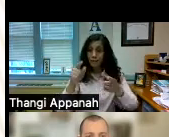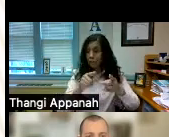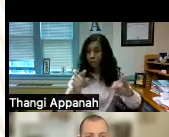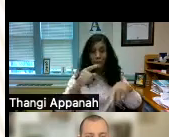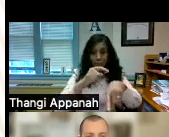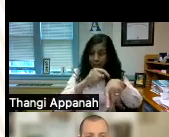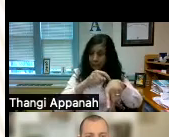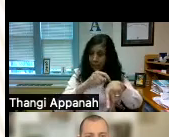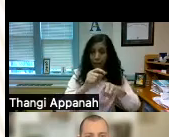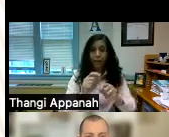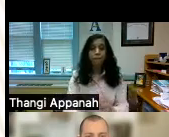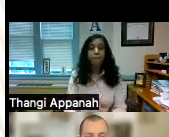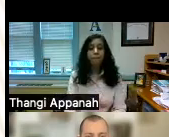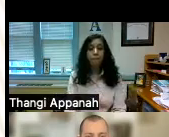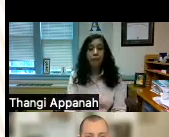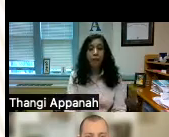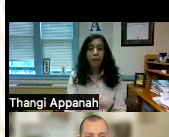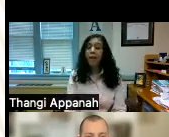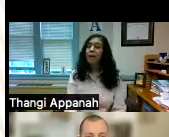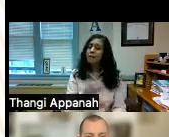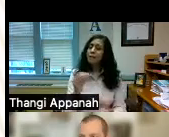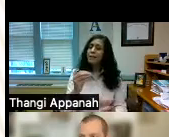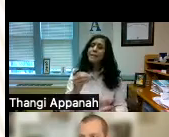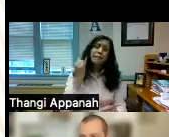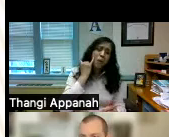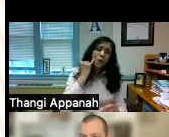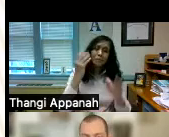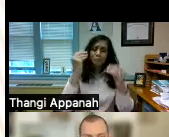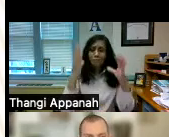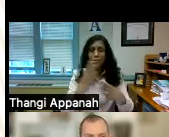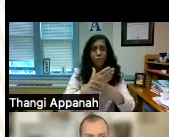Obviously, collecting data during the time of these discussions.